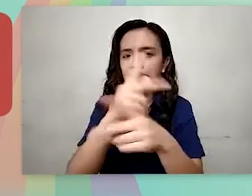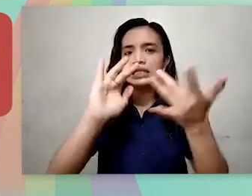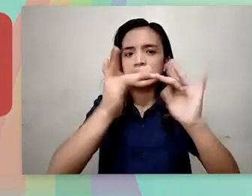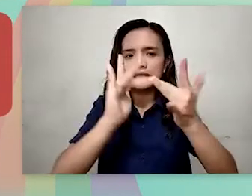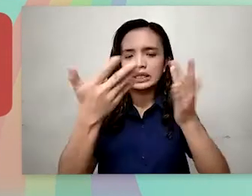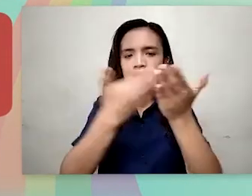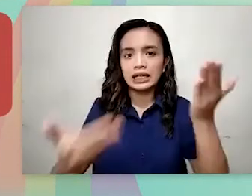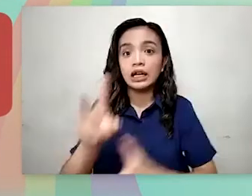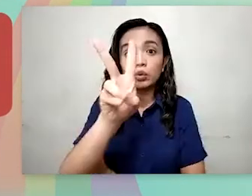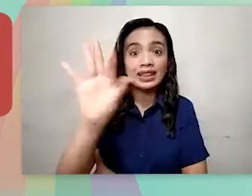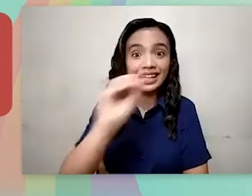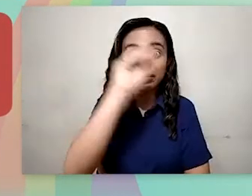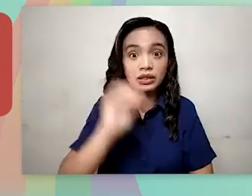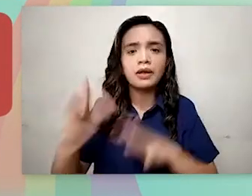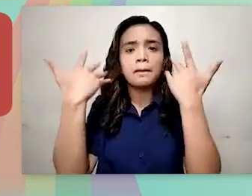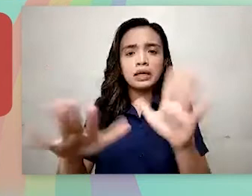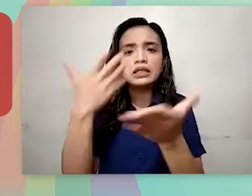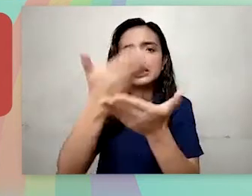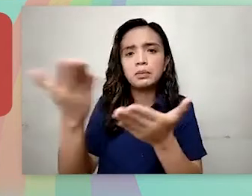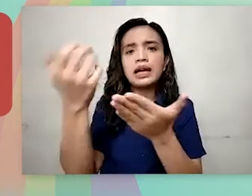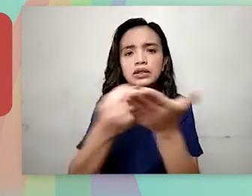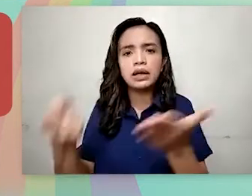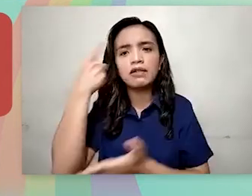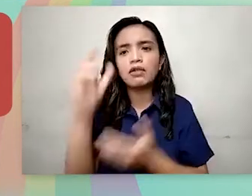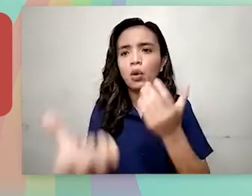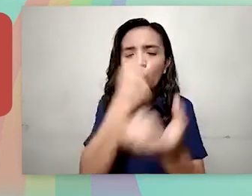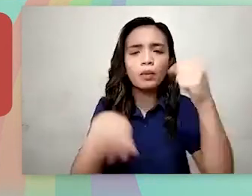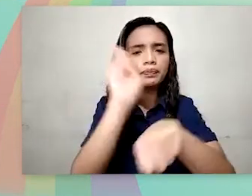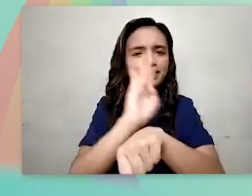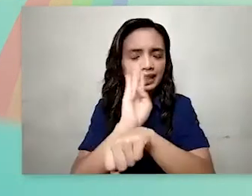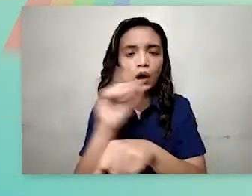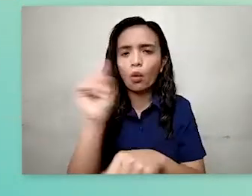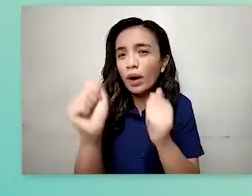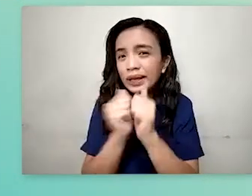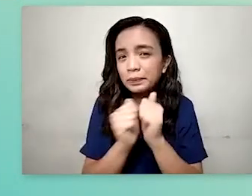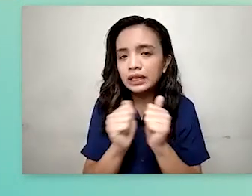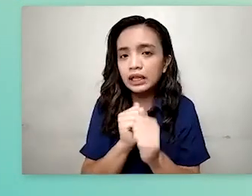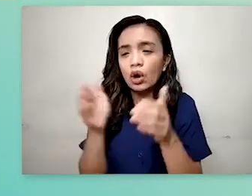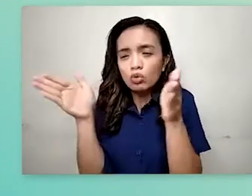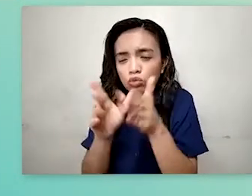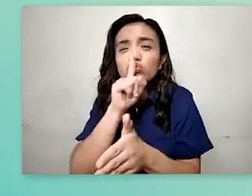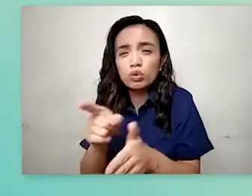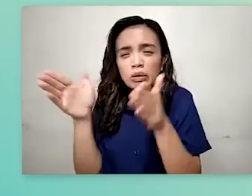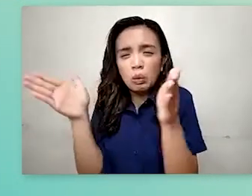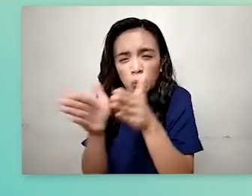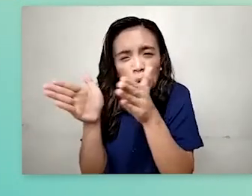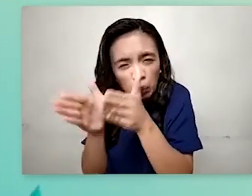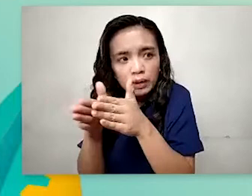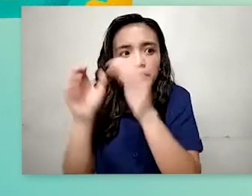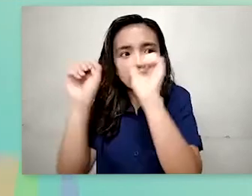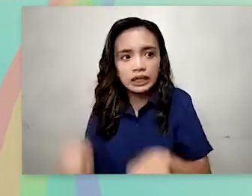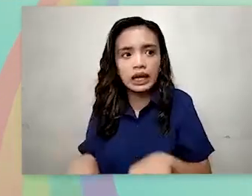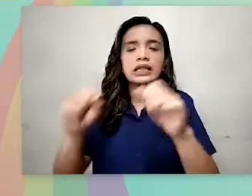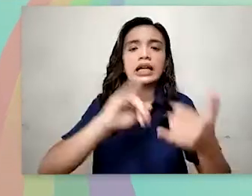online already, and 29% have bought supplies for their businesses. So what this shows us is that nano enterprises can